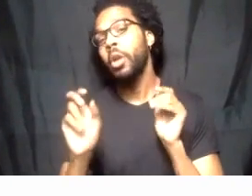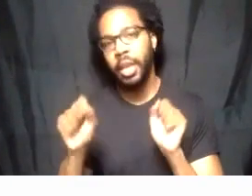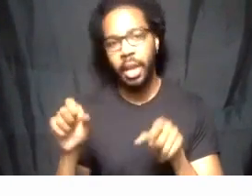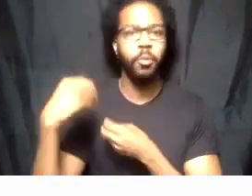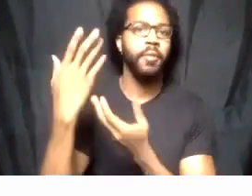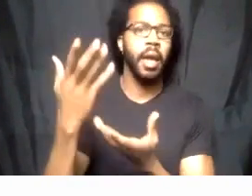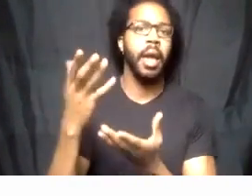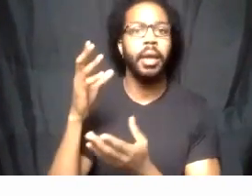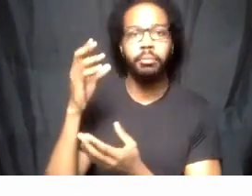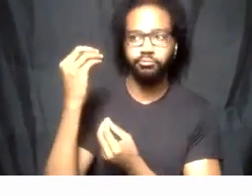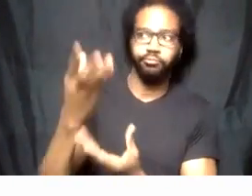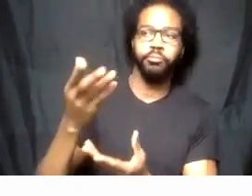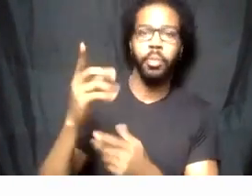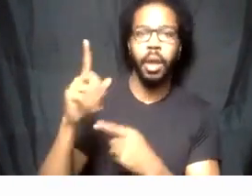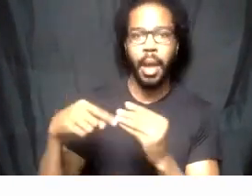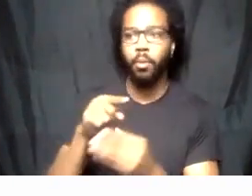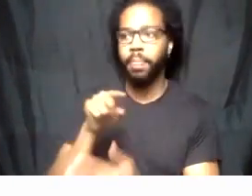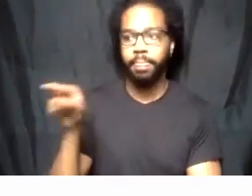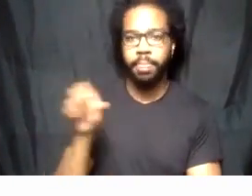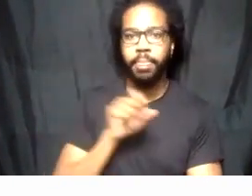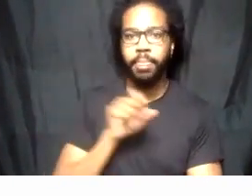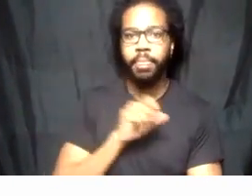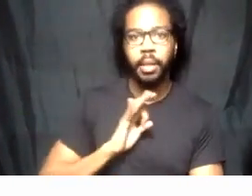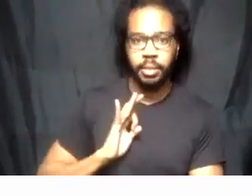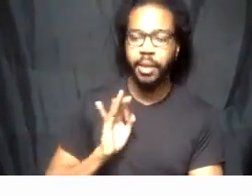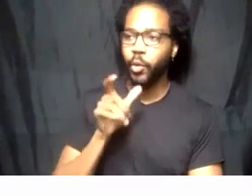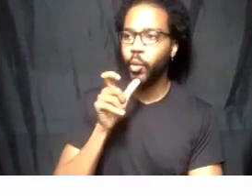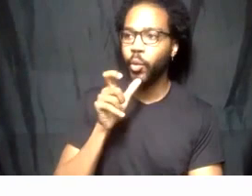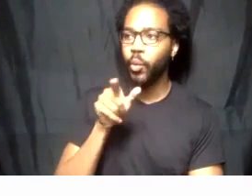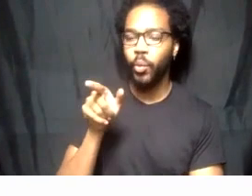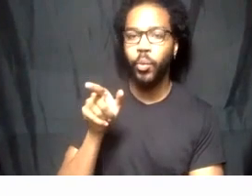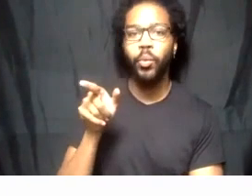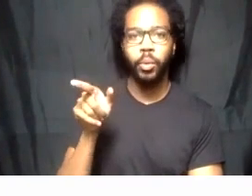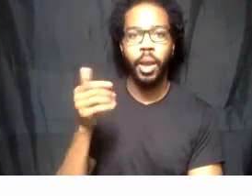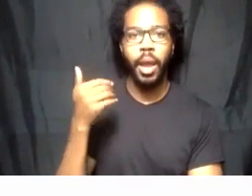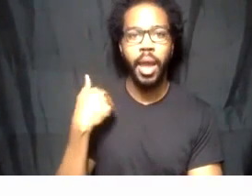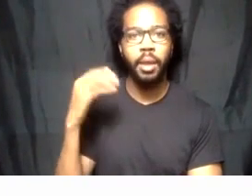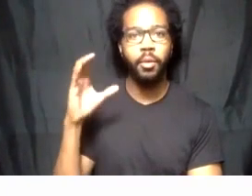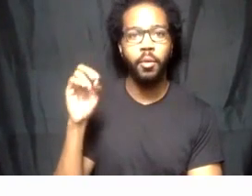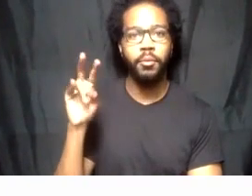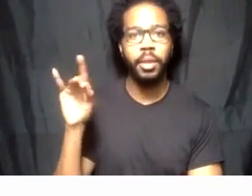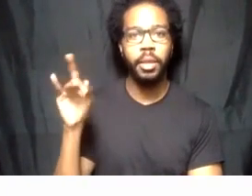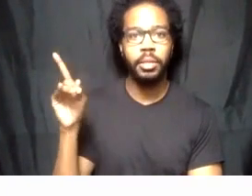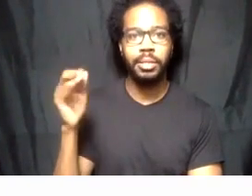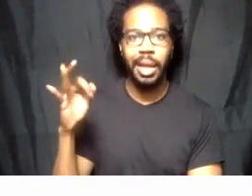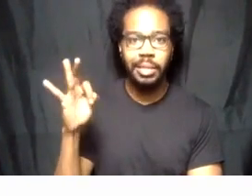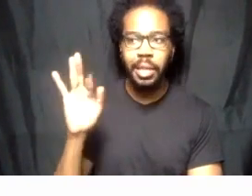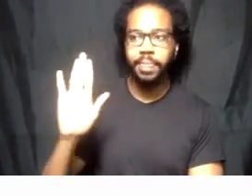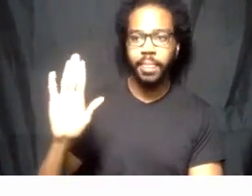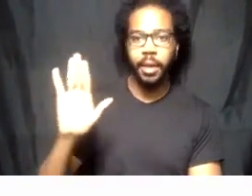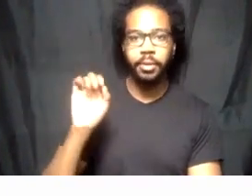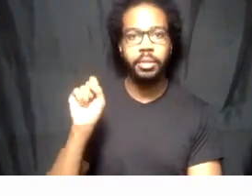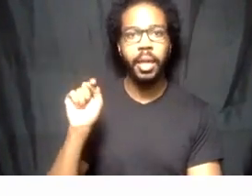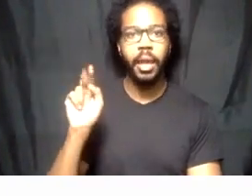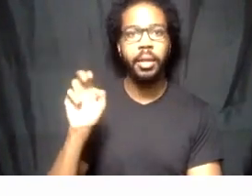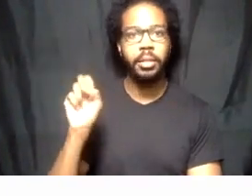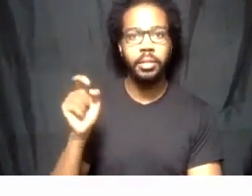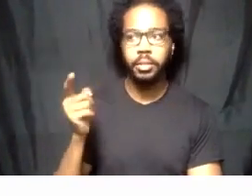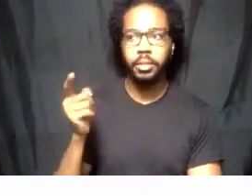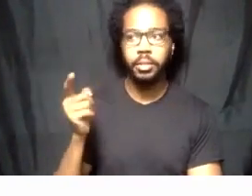on the staff who have tested positive and have, what their status is in terms of whether they are